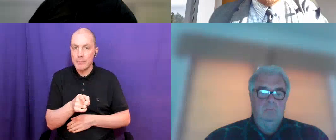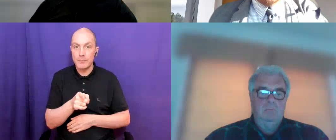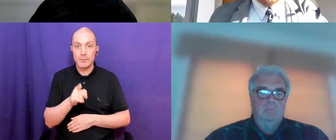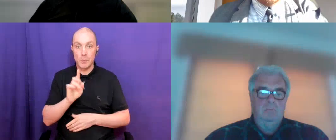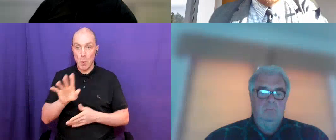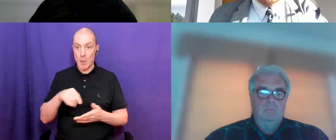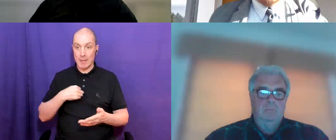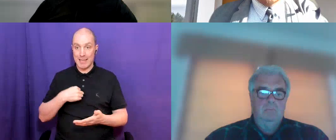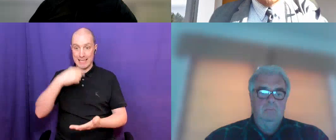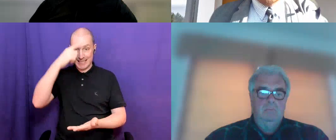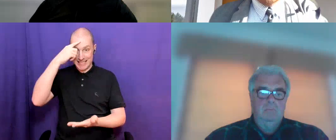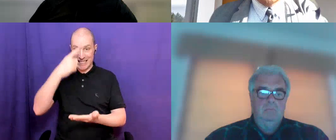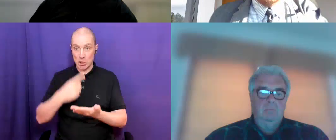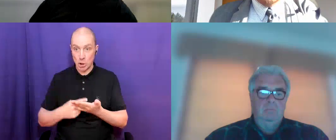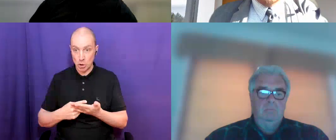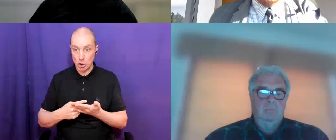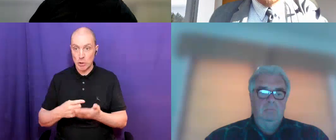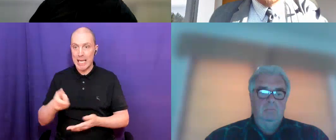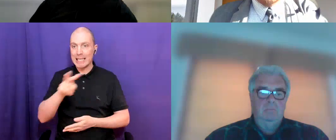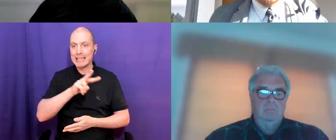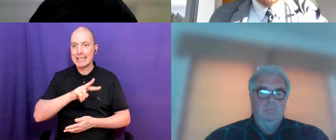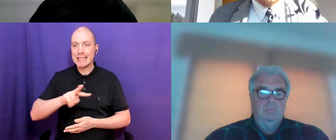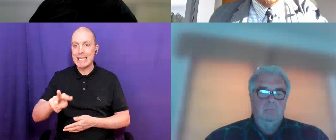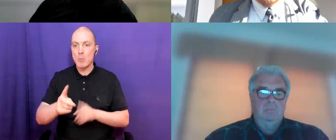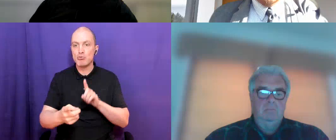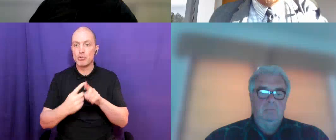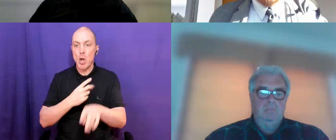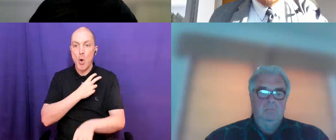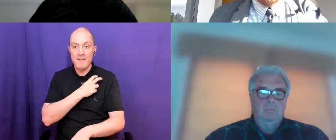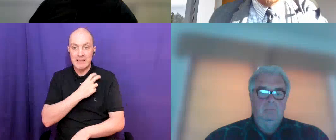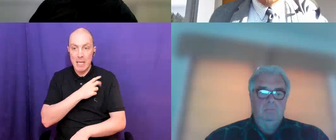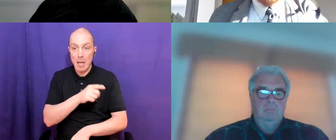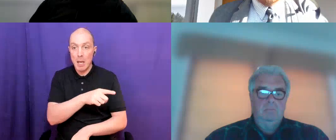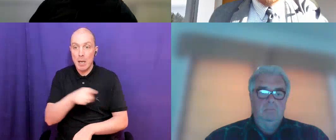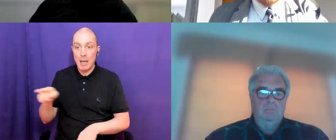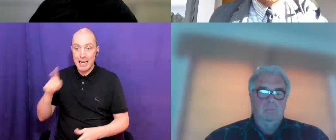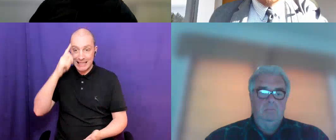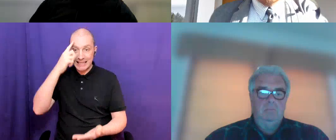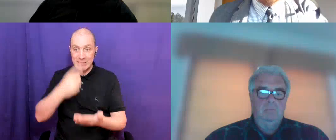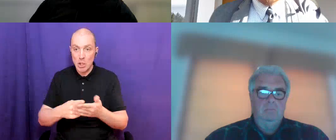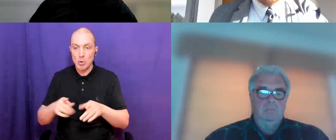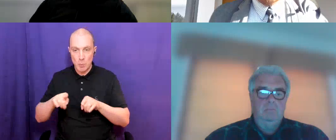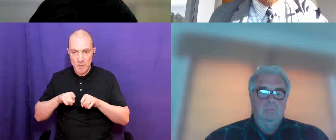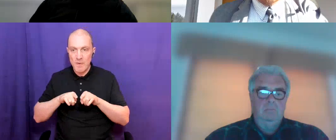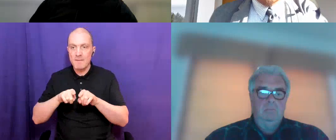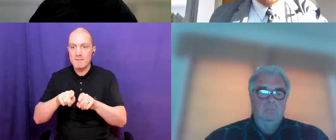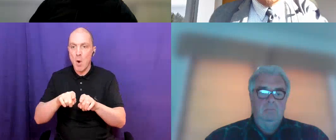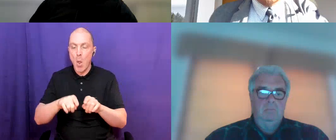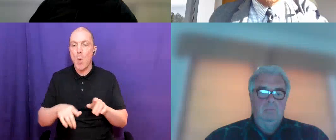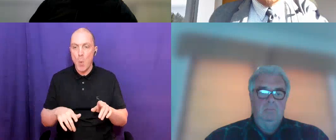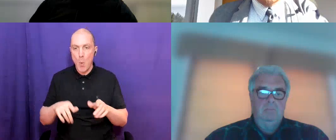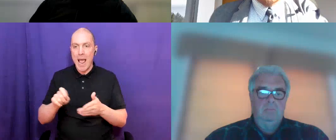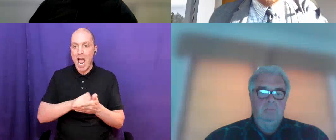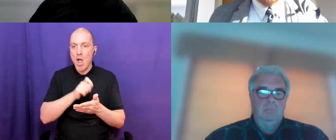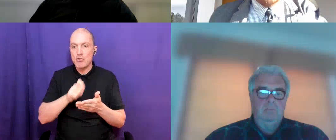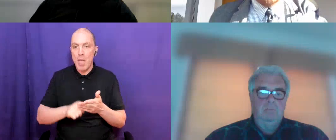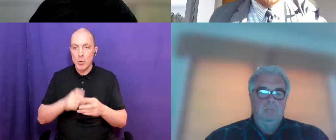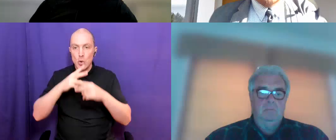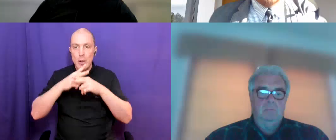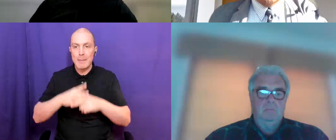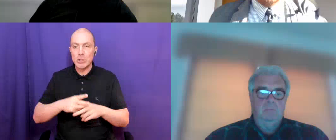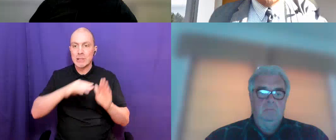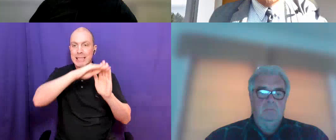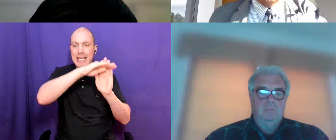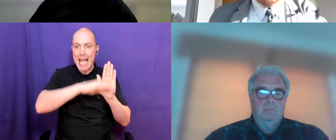taken by myself and my deputy returning officers will be based on the Electoral Commission's guidance and their placemat. And you'll